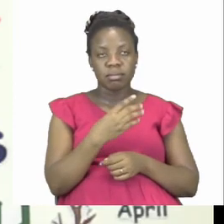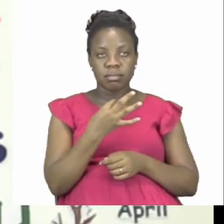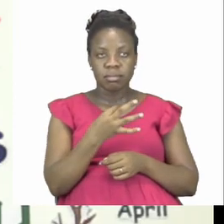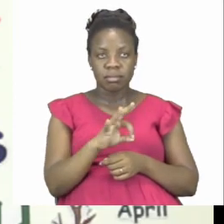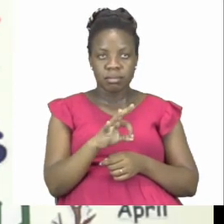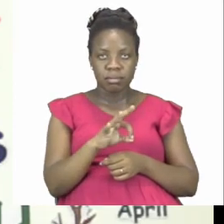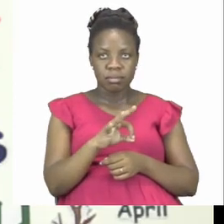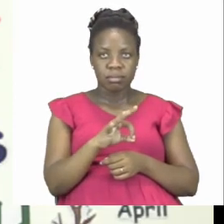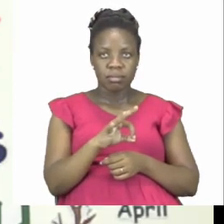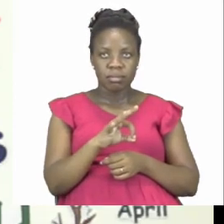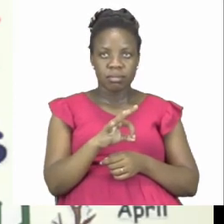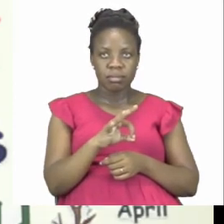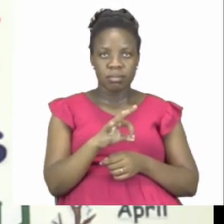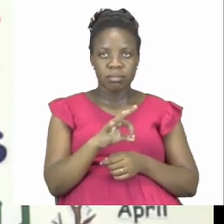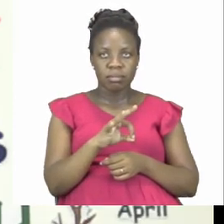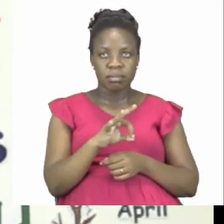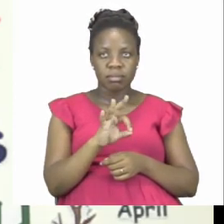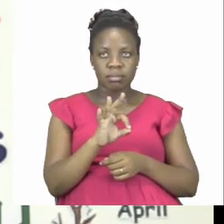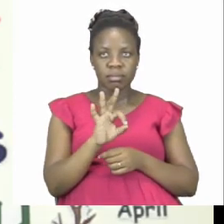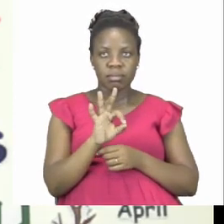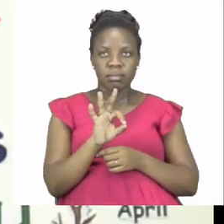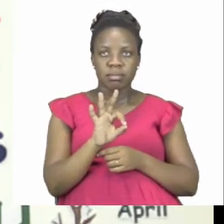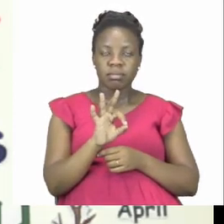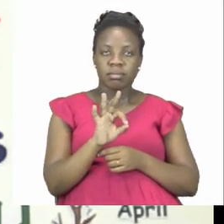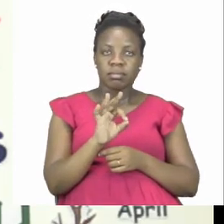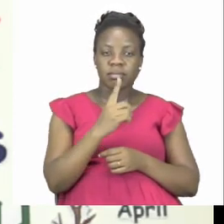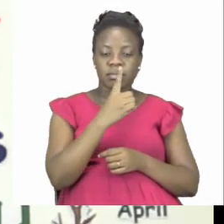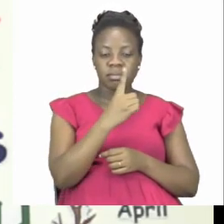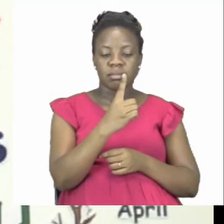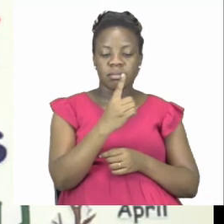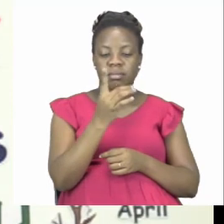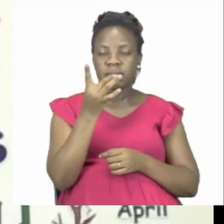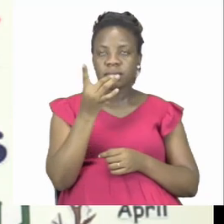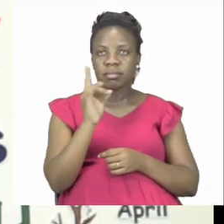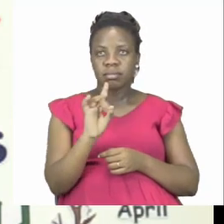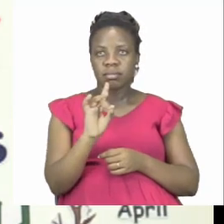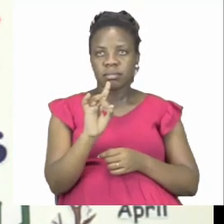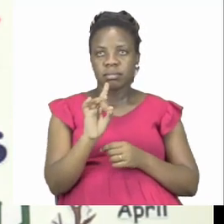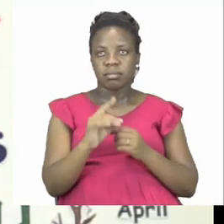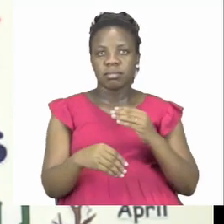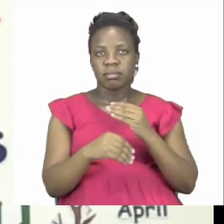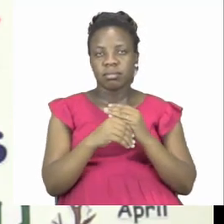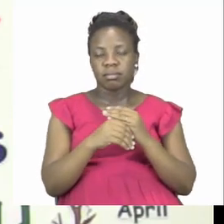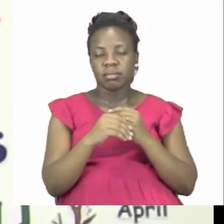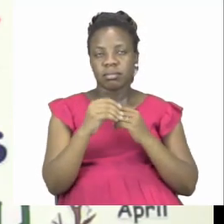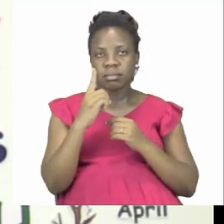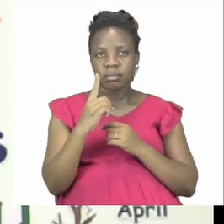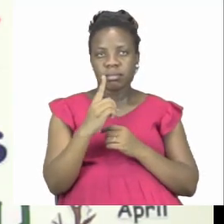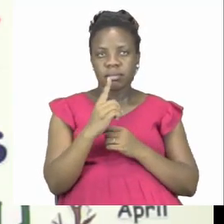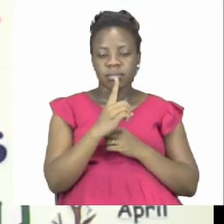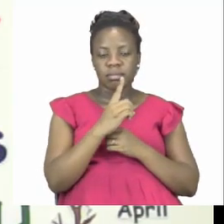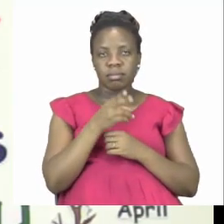1. And 18 plus 1, boys and girls, gives us 19. Now our full sum